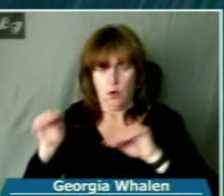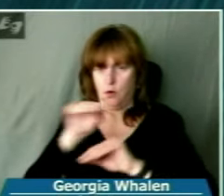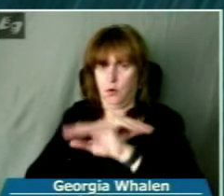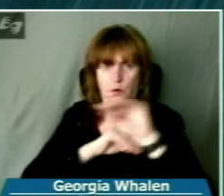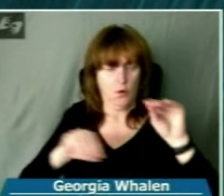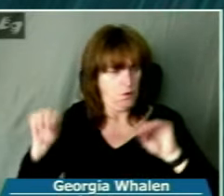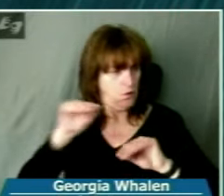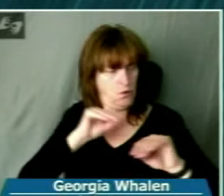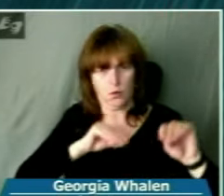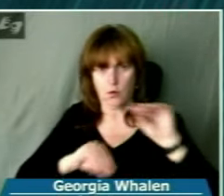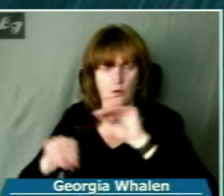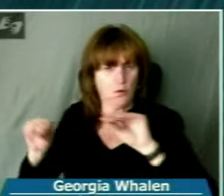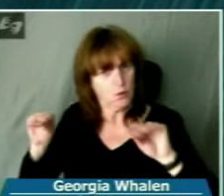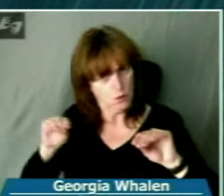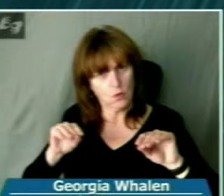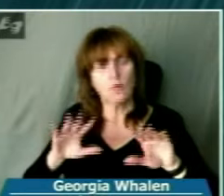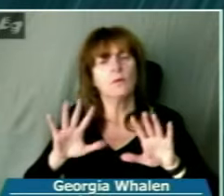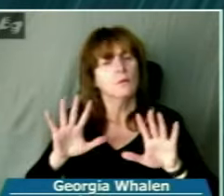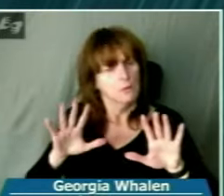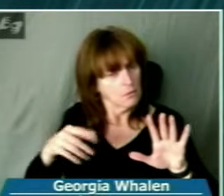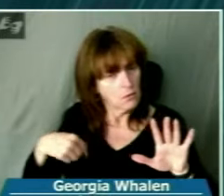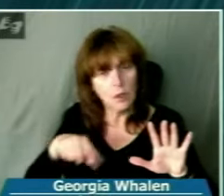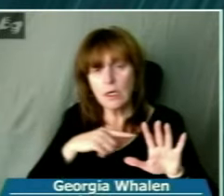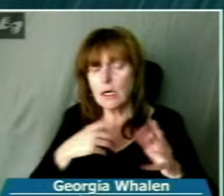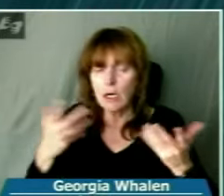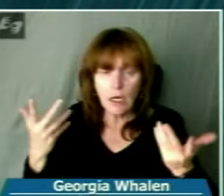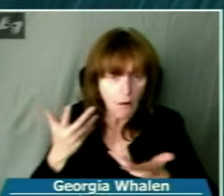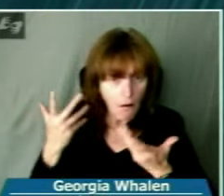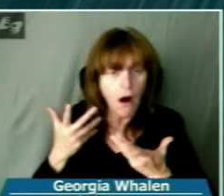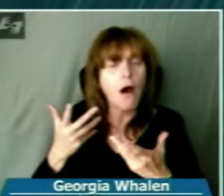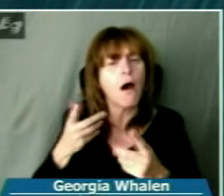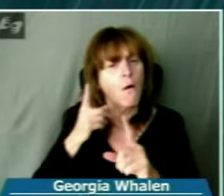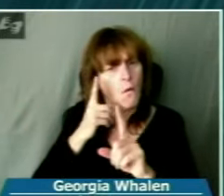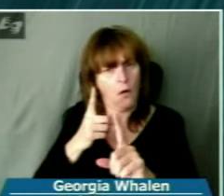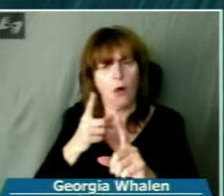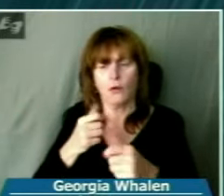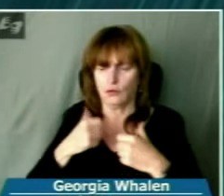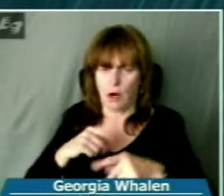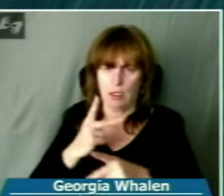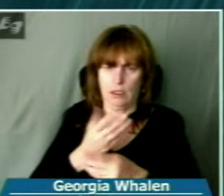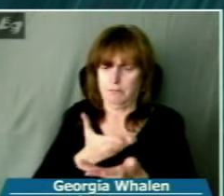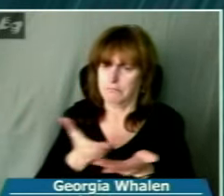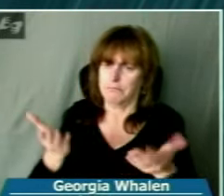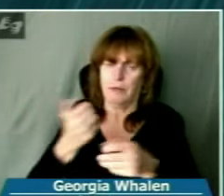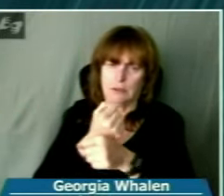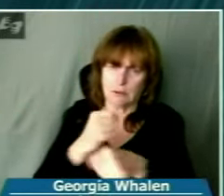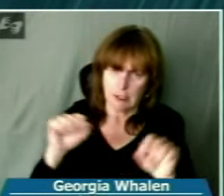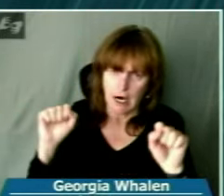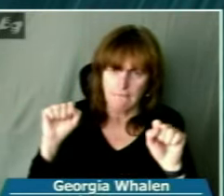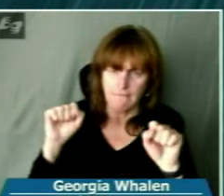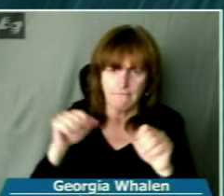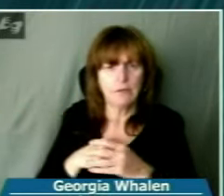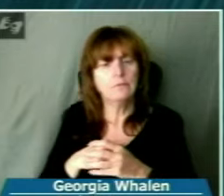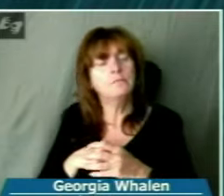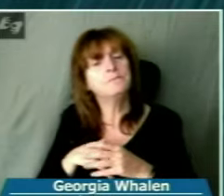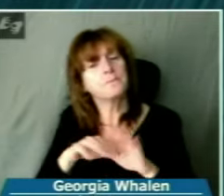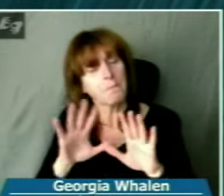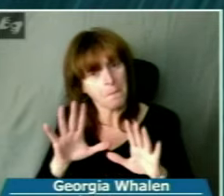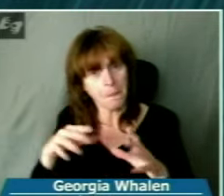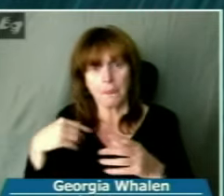struggled to make sure that we keep people safe. And I think by and large in the shelter community, we have been able